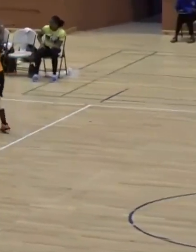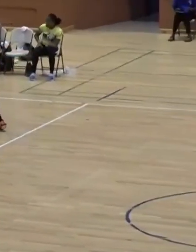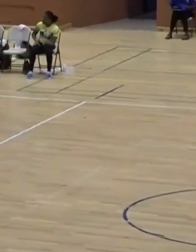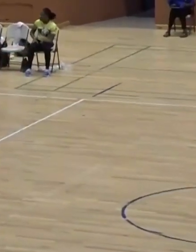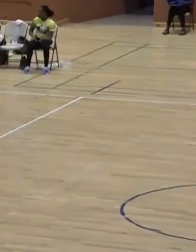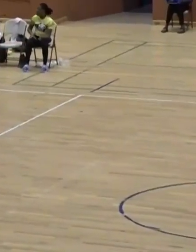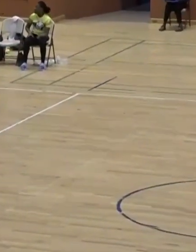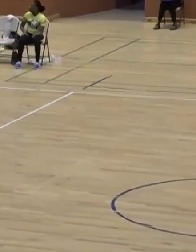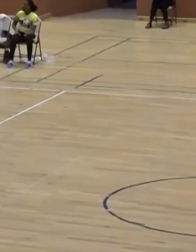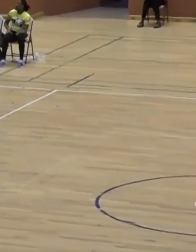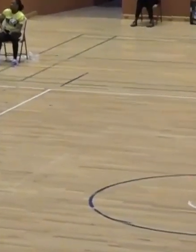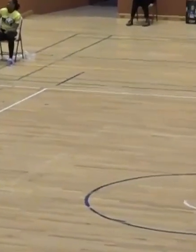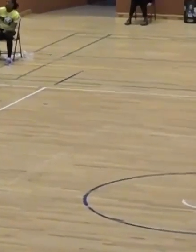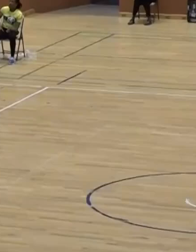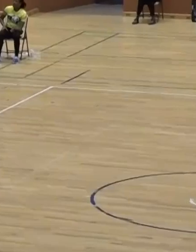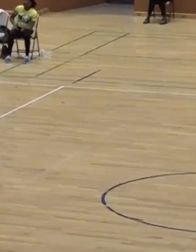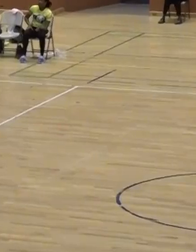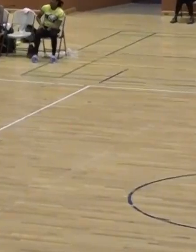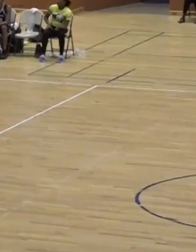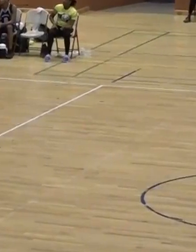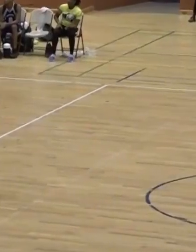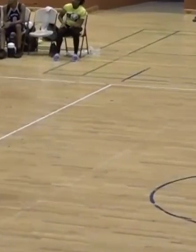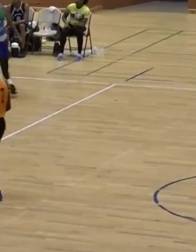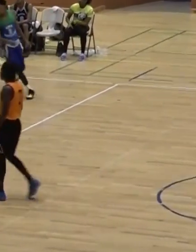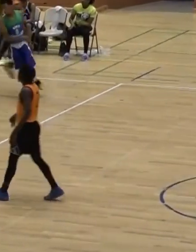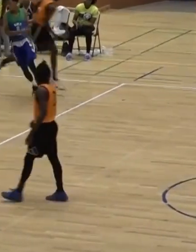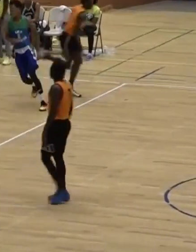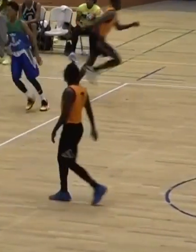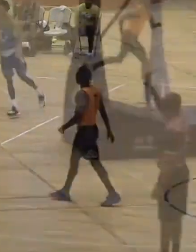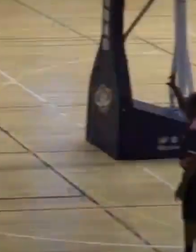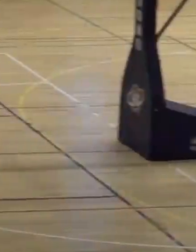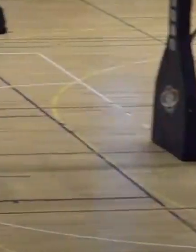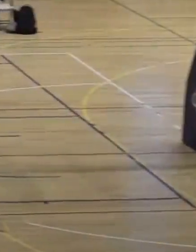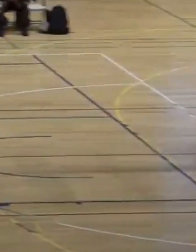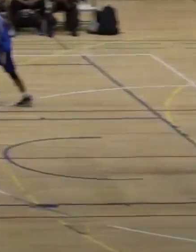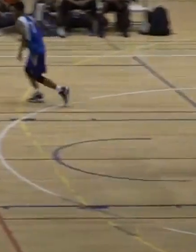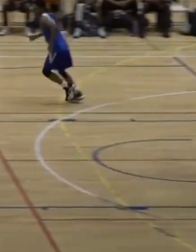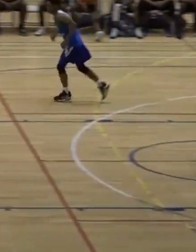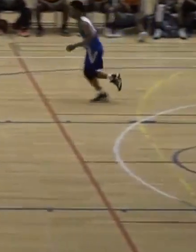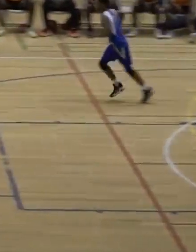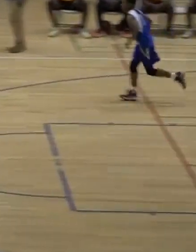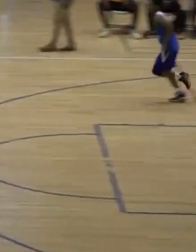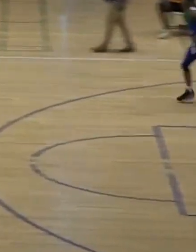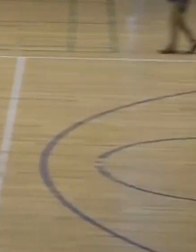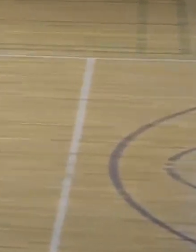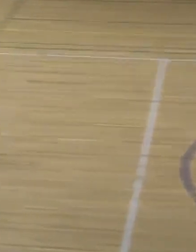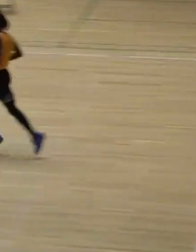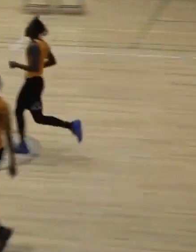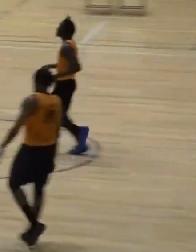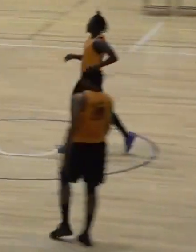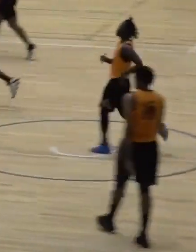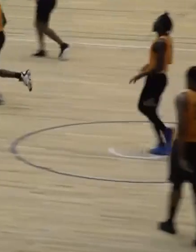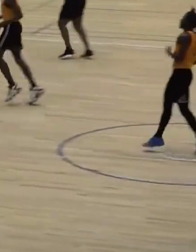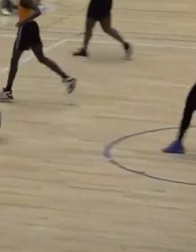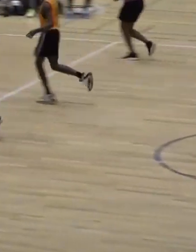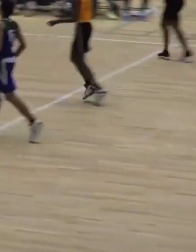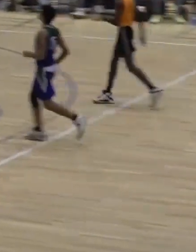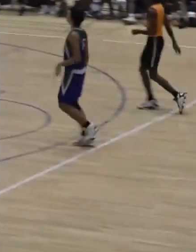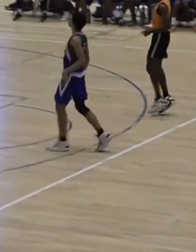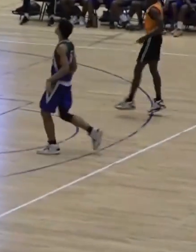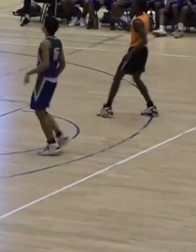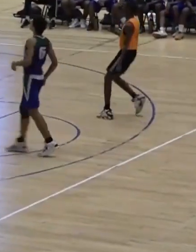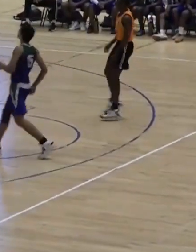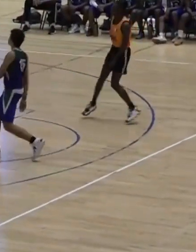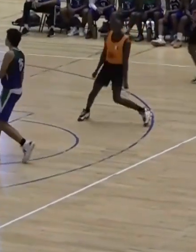to Messiah, and he delivers. It wasn't a pastry shot, but there was something sweet about this turnover, at least